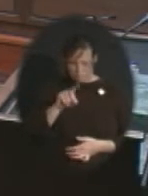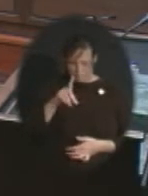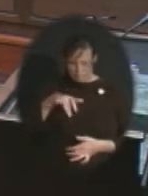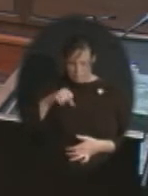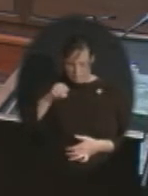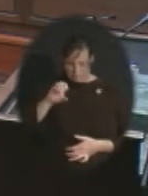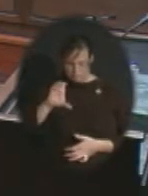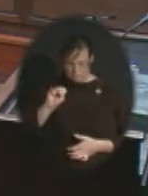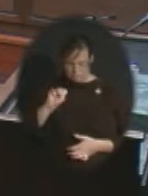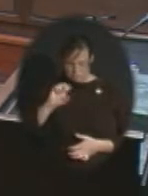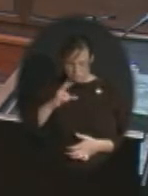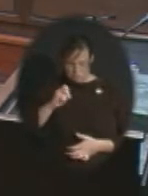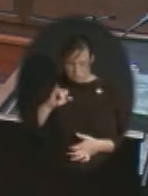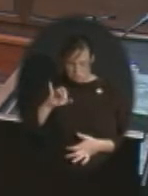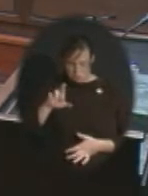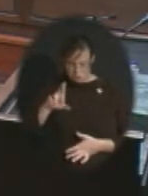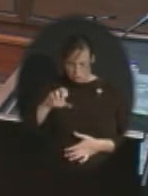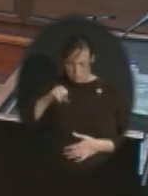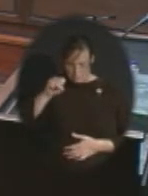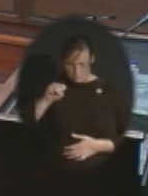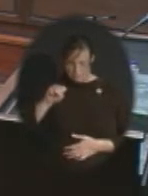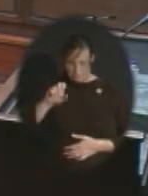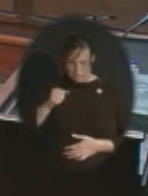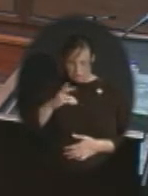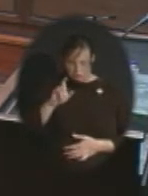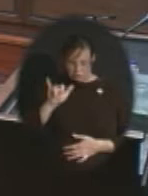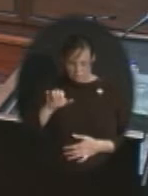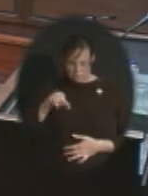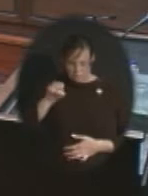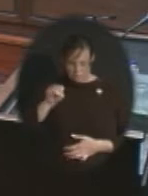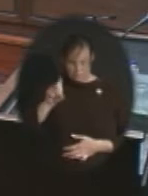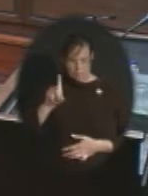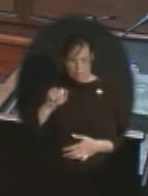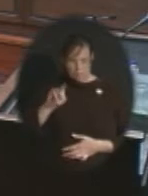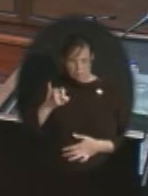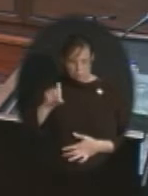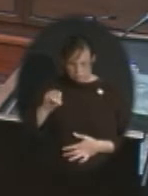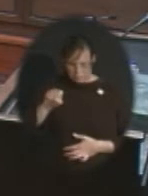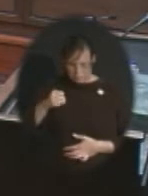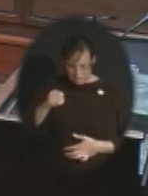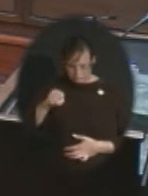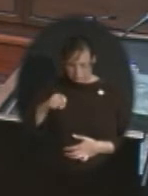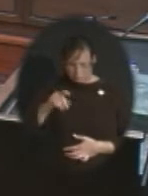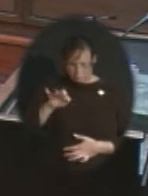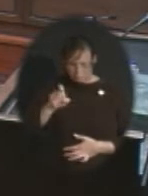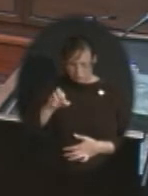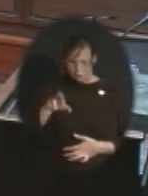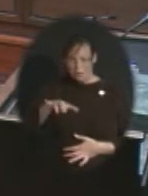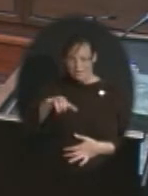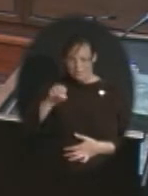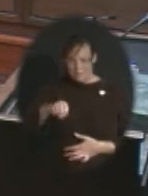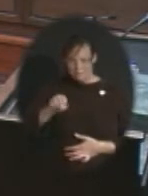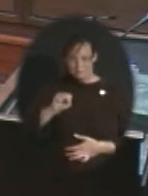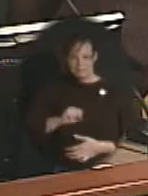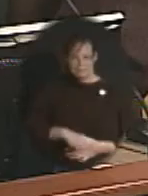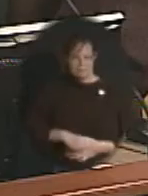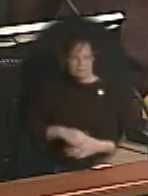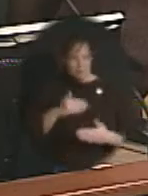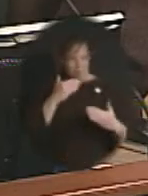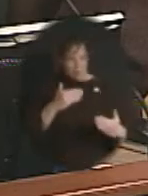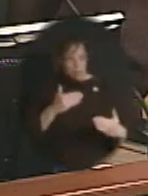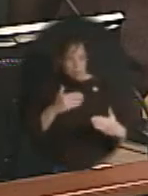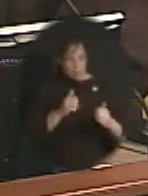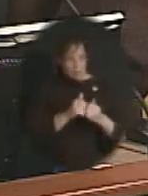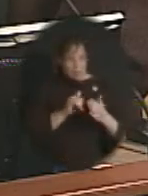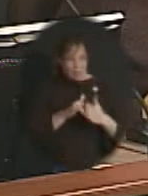Yes. Mr. Scheer? Yes. Ms. Ashley? Yes. Dr. Daniels? Yes. Mrs. Felter? Yes. All right, thank you.